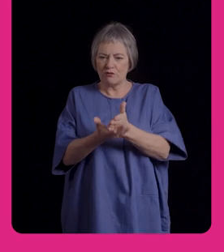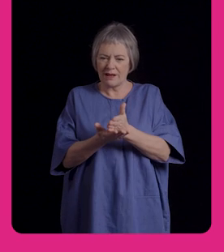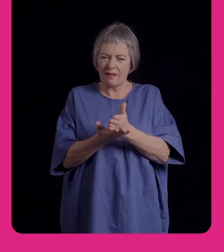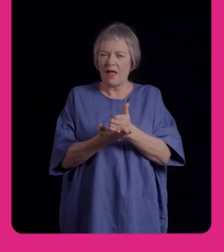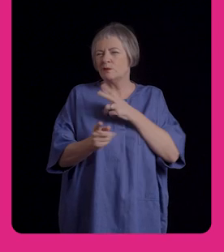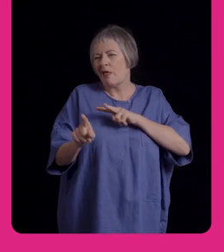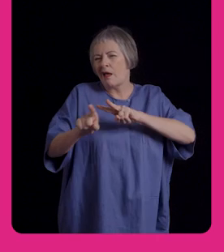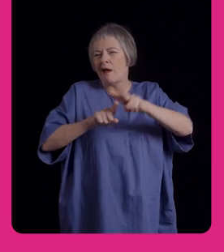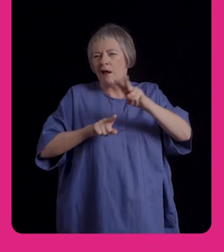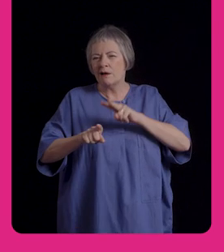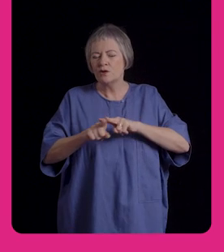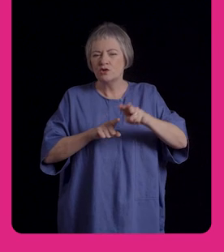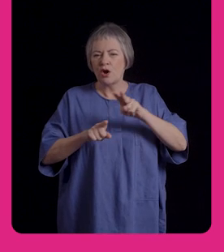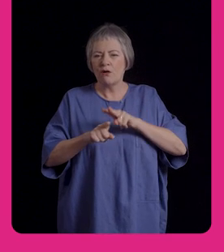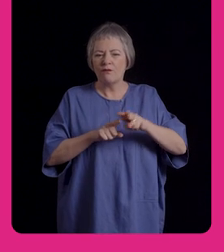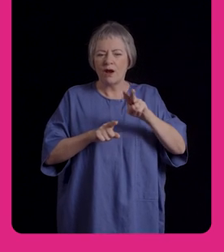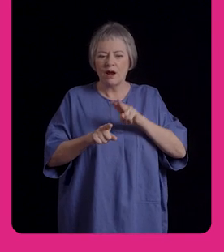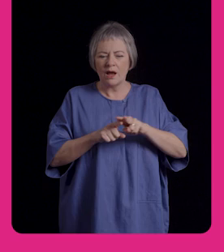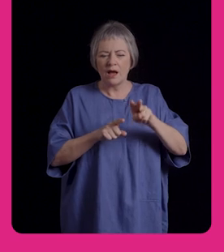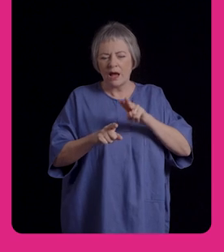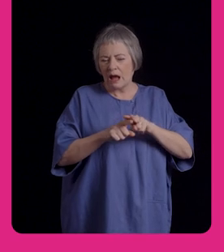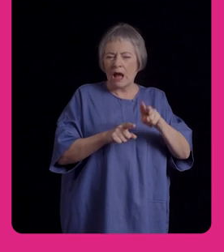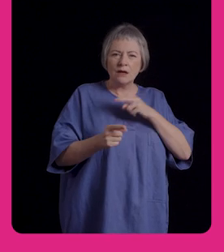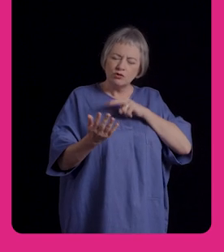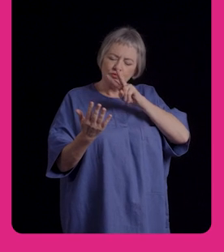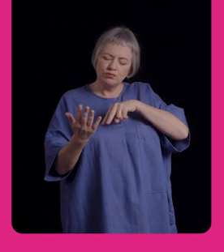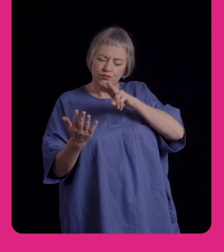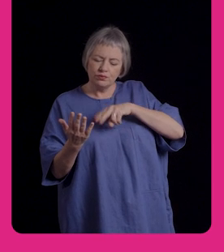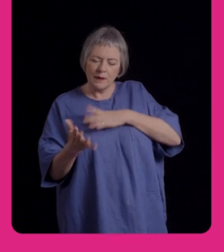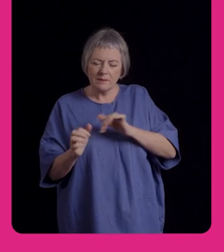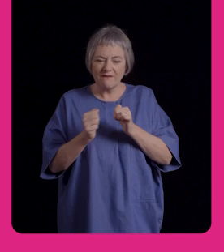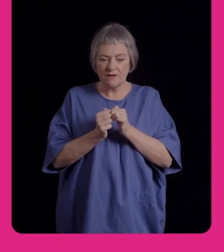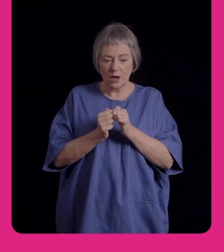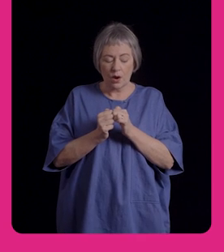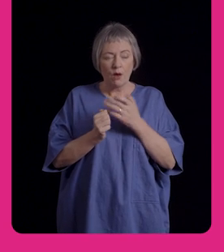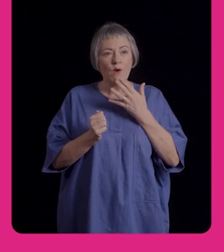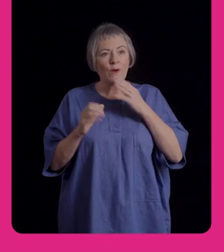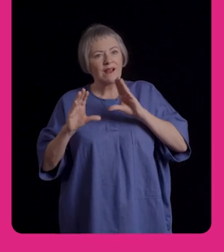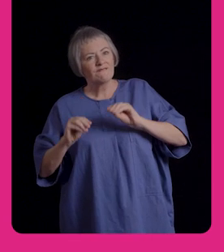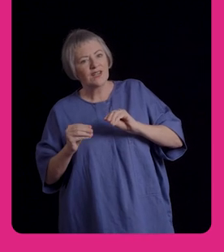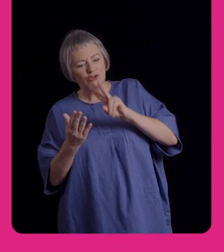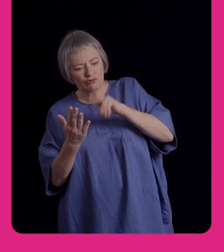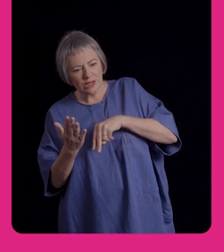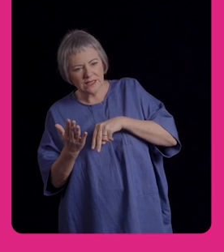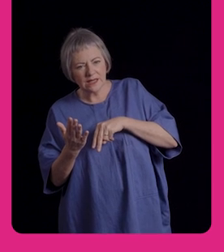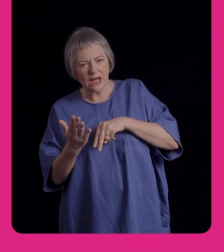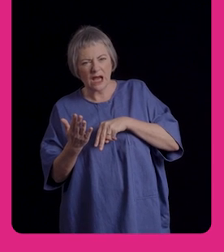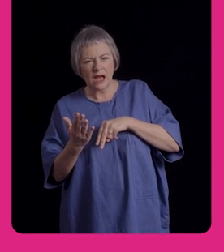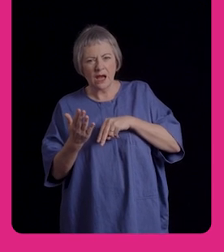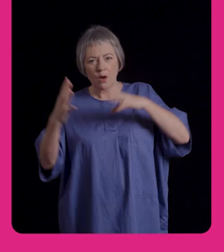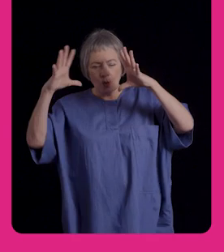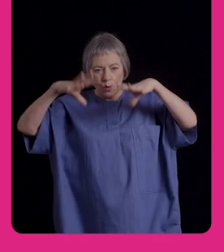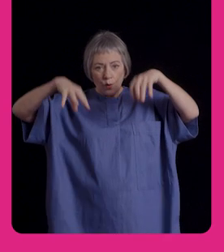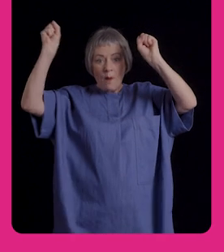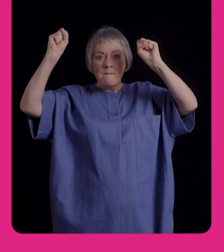kind of a fun joke, like read out with some of my friends, but as soon as I like finished reading it, there was all